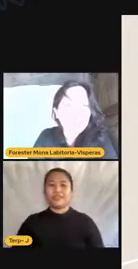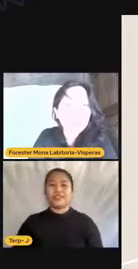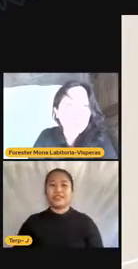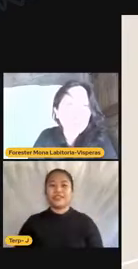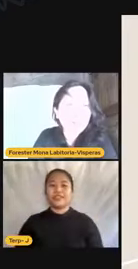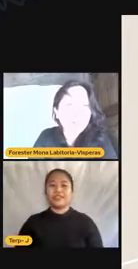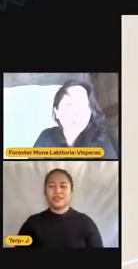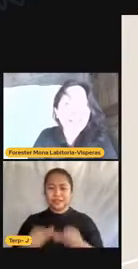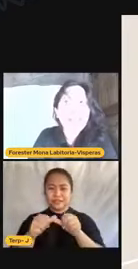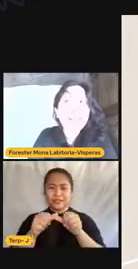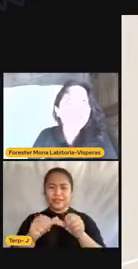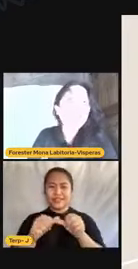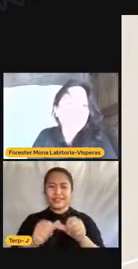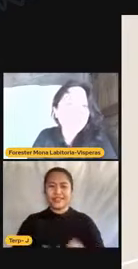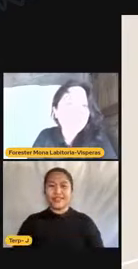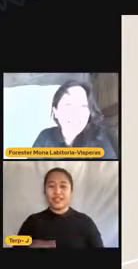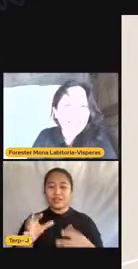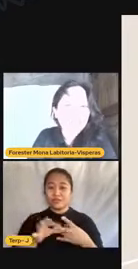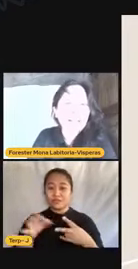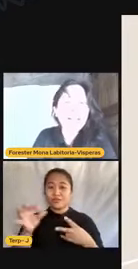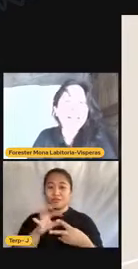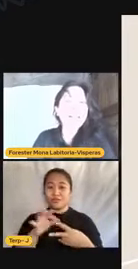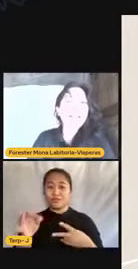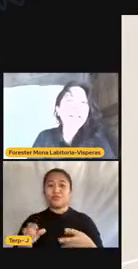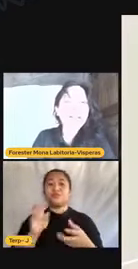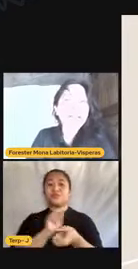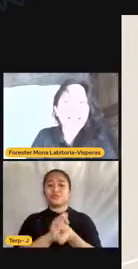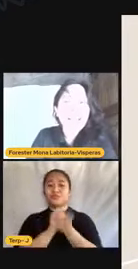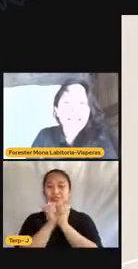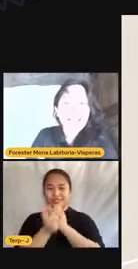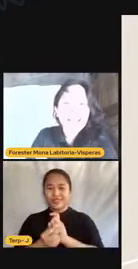ng teacher before, ngayon favorite na siya, di ba?